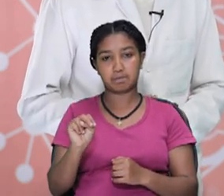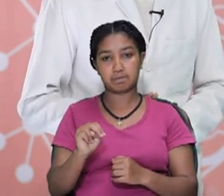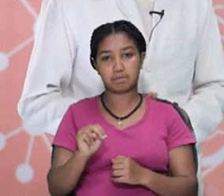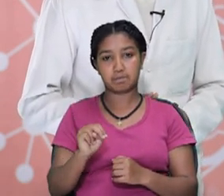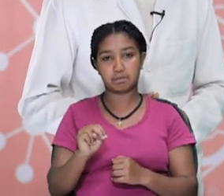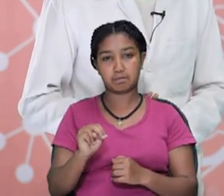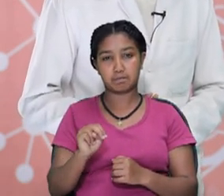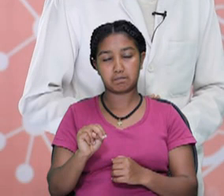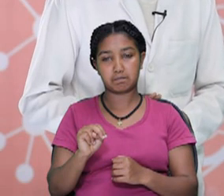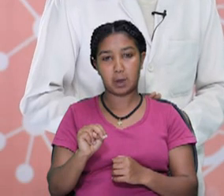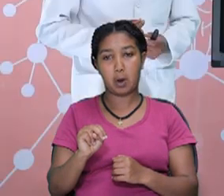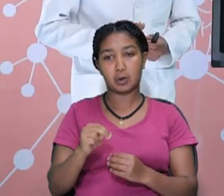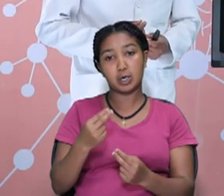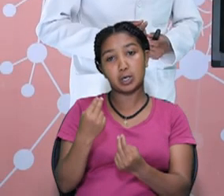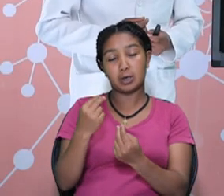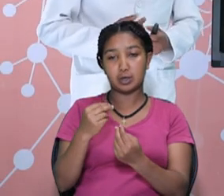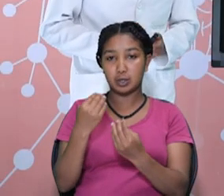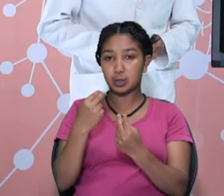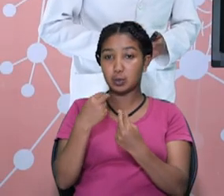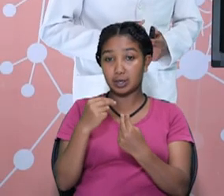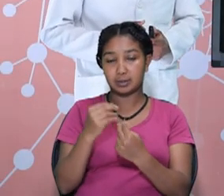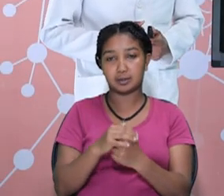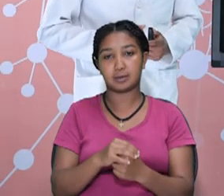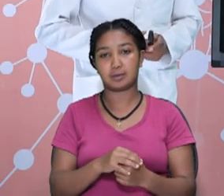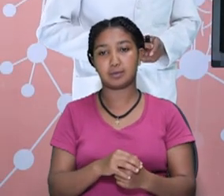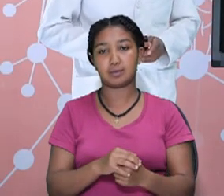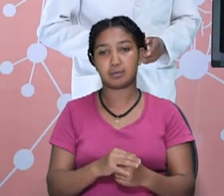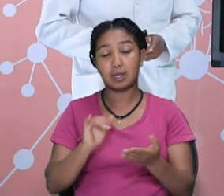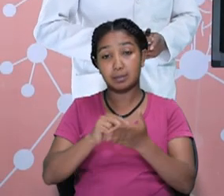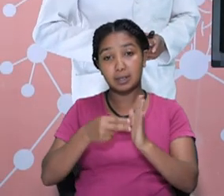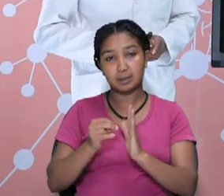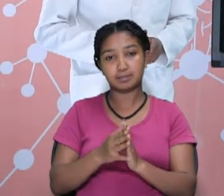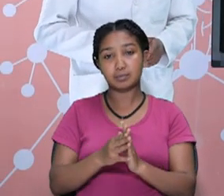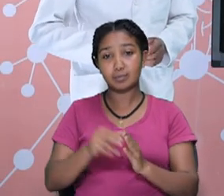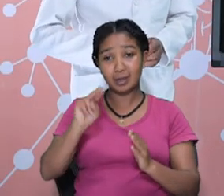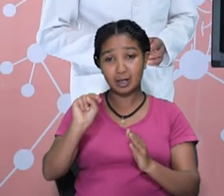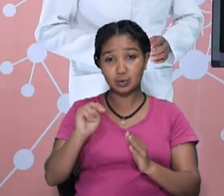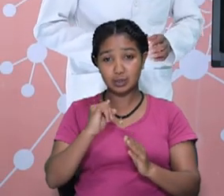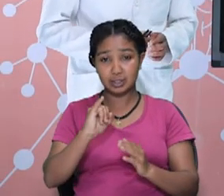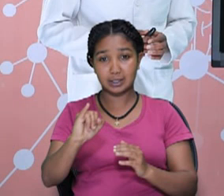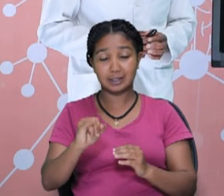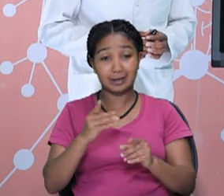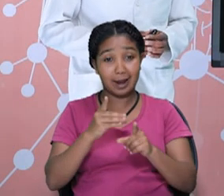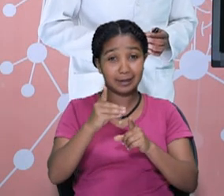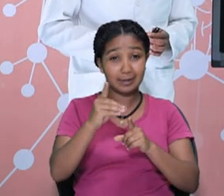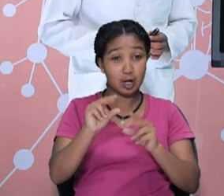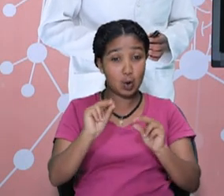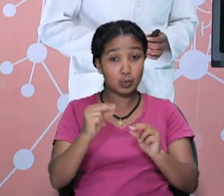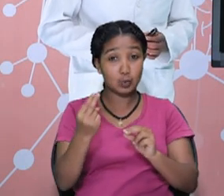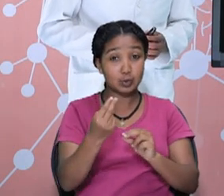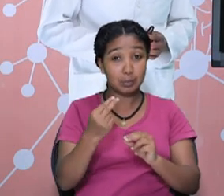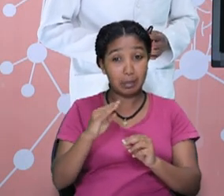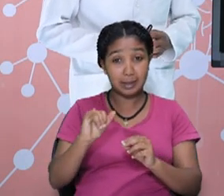element or nutrient in the form of usable by plants. That means nitrogen is directly not